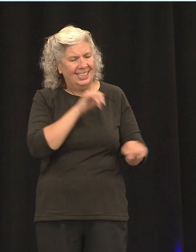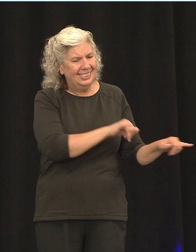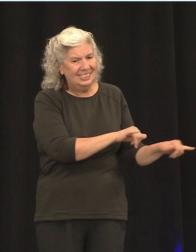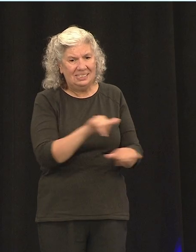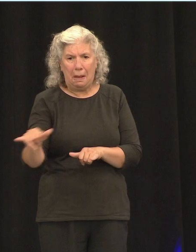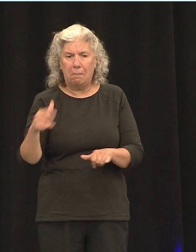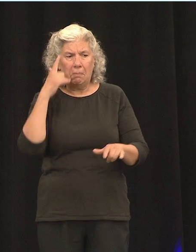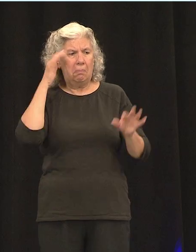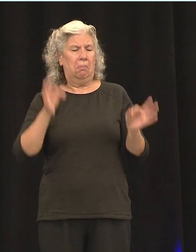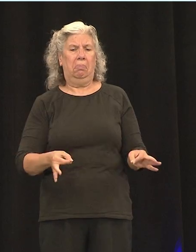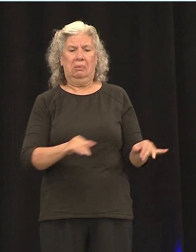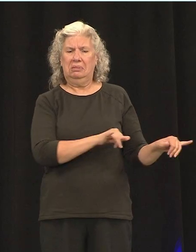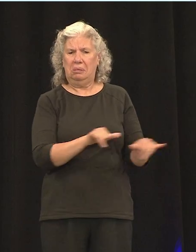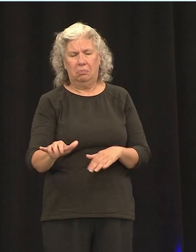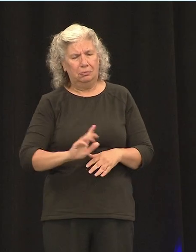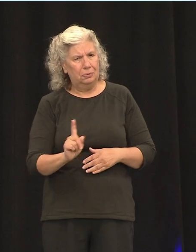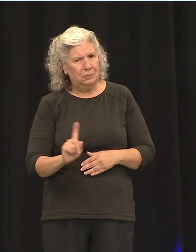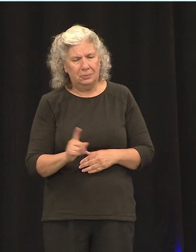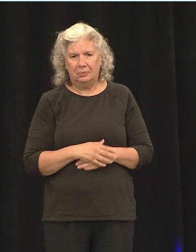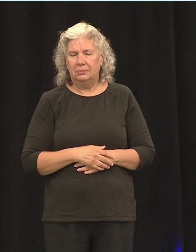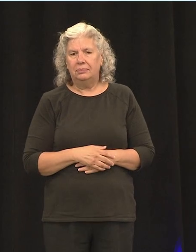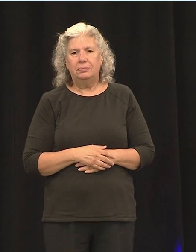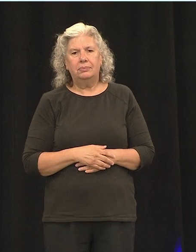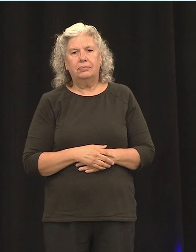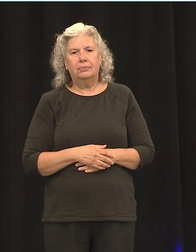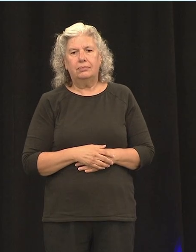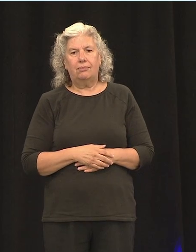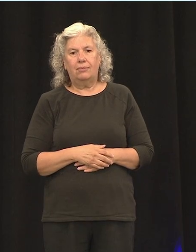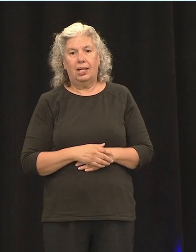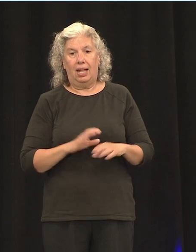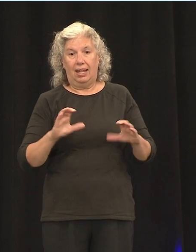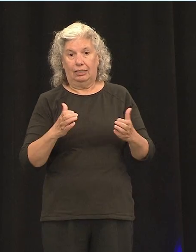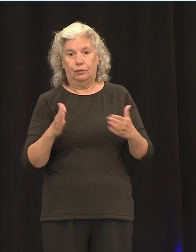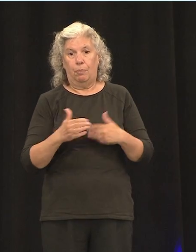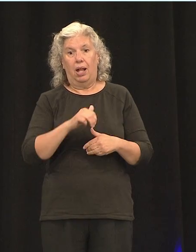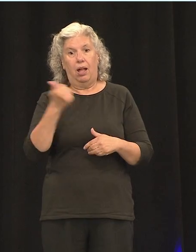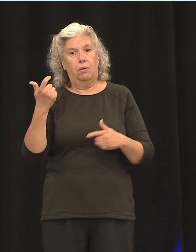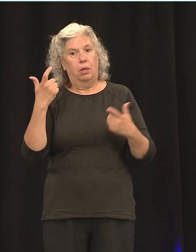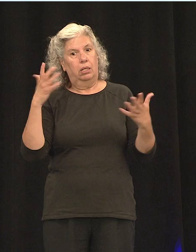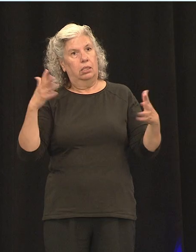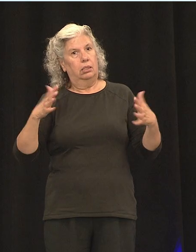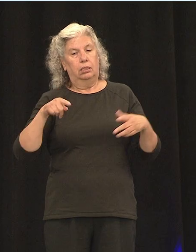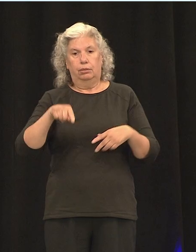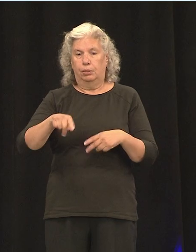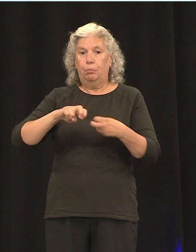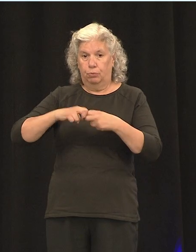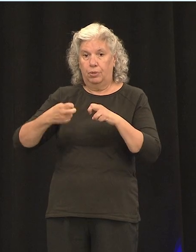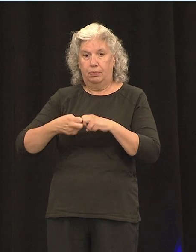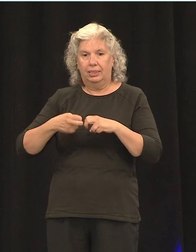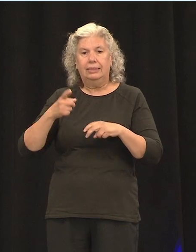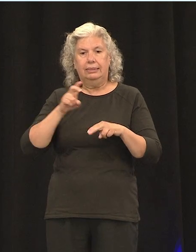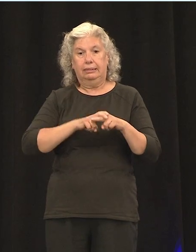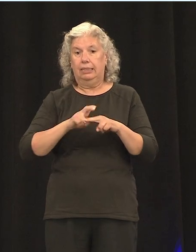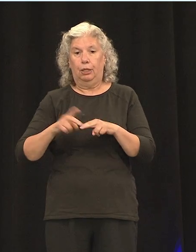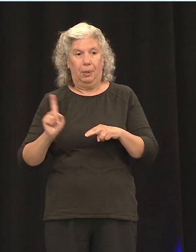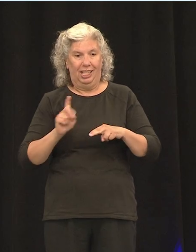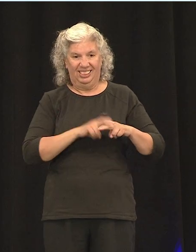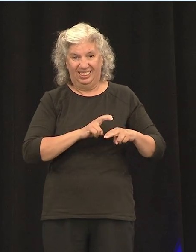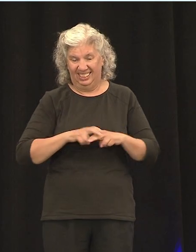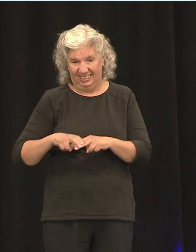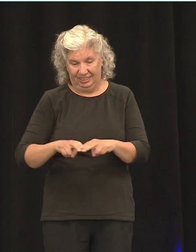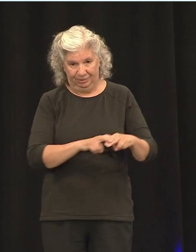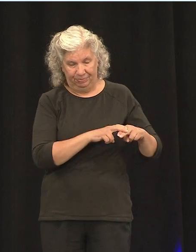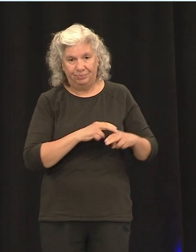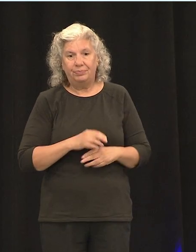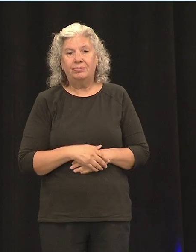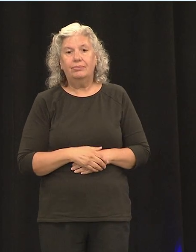So one other thing in the classroom that is really big is seating. So when you think about it, when